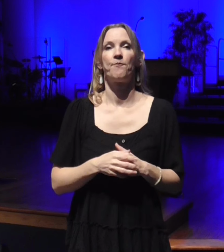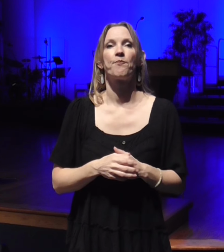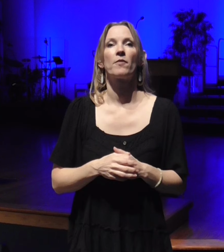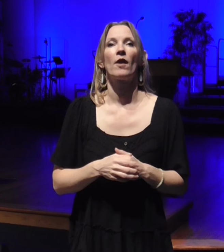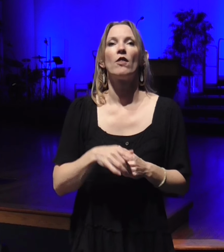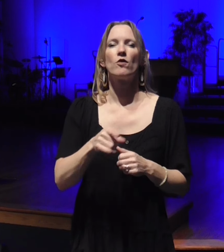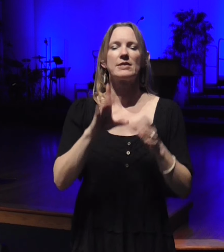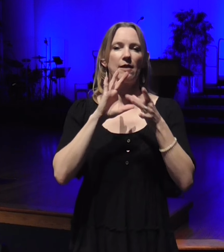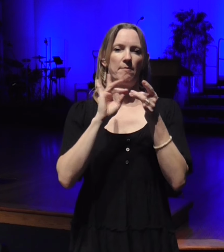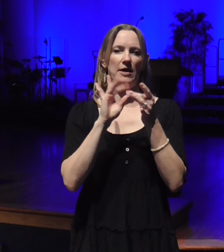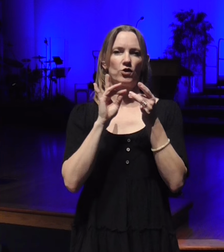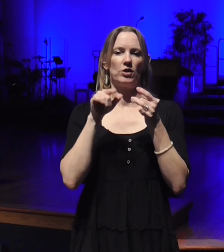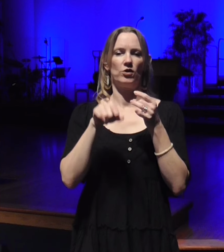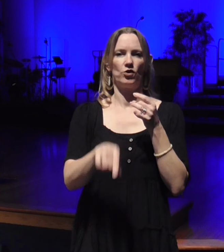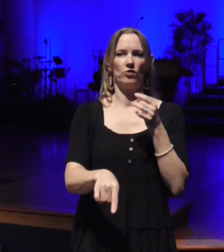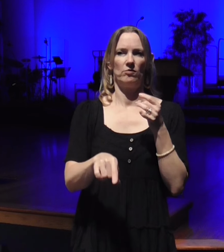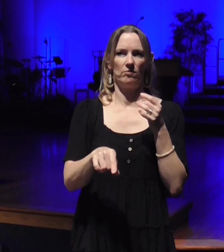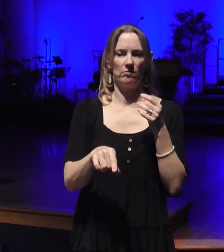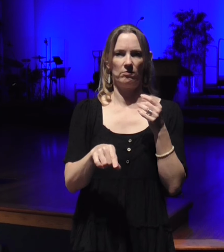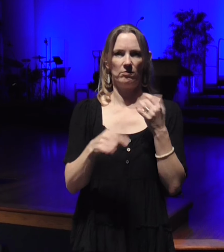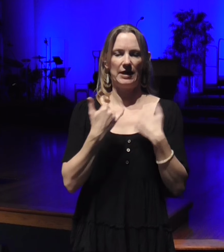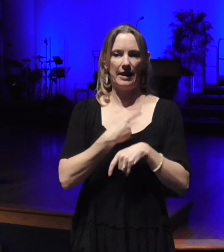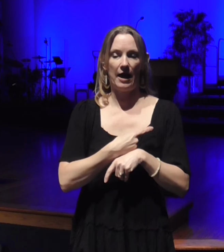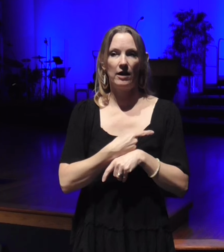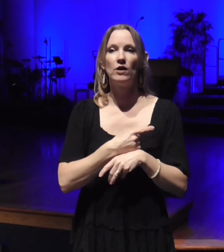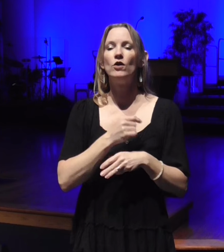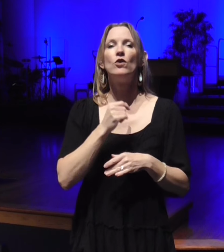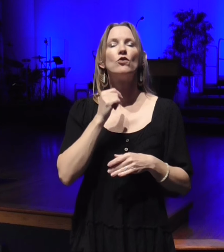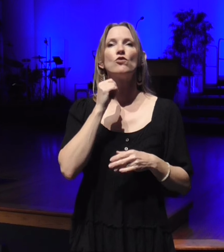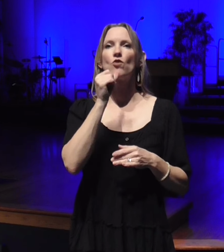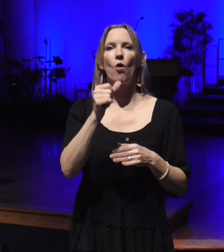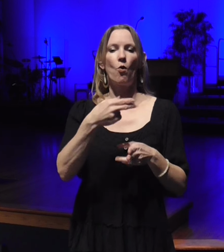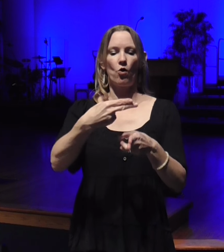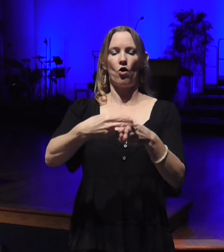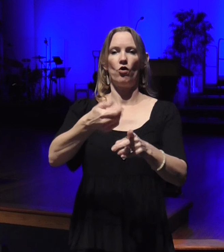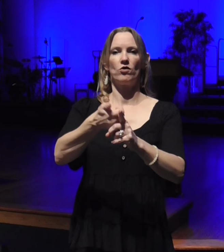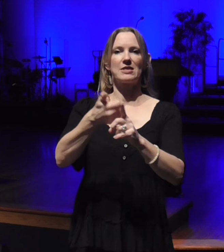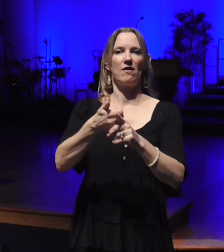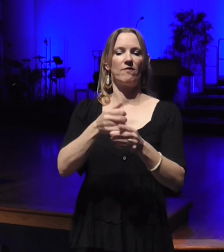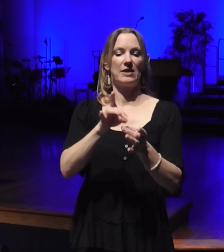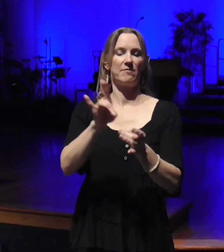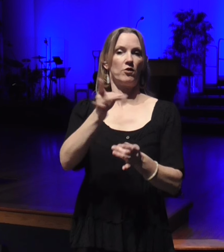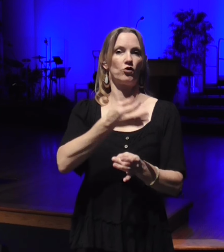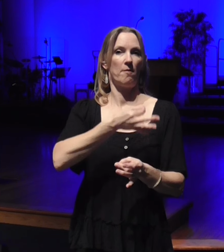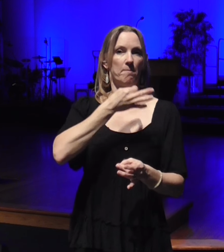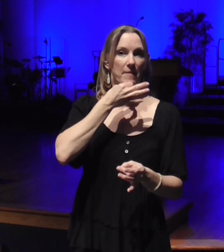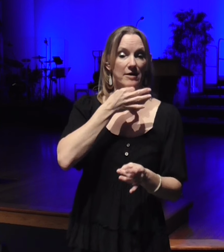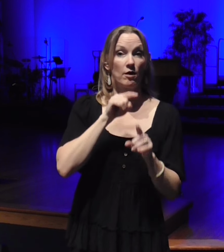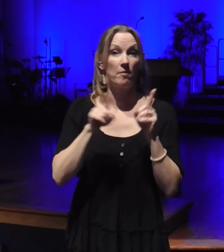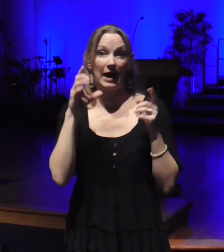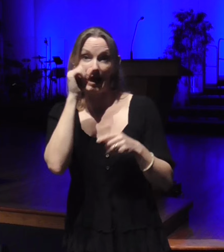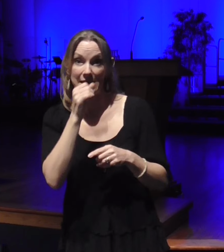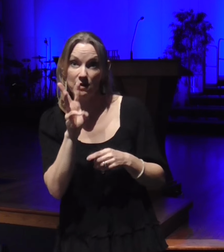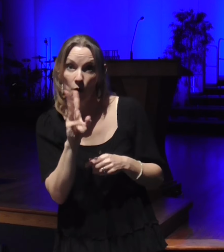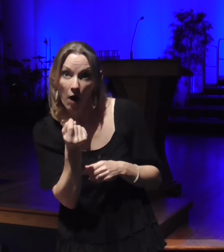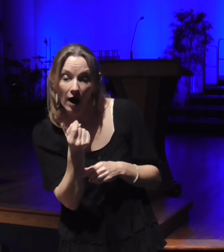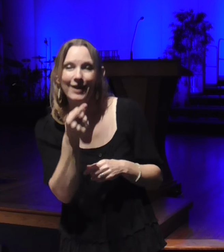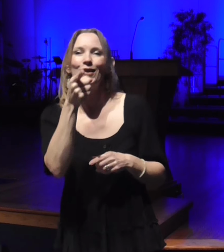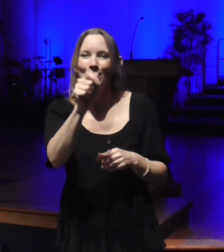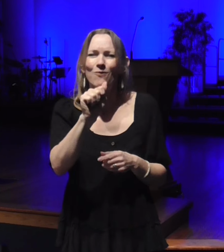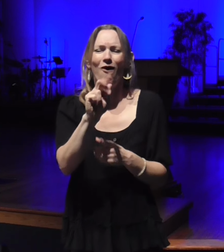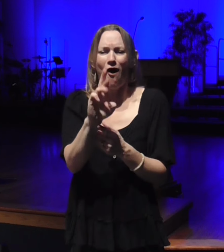message in the talk today, which is, don't go around calling yourself a spiritual master, but guess what? You are